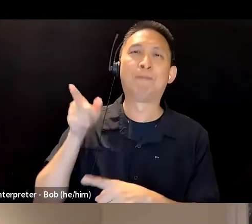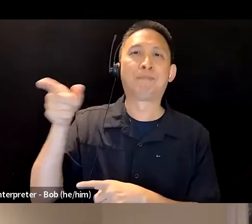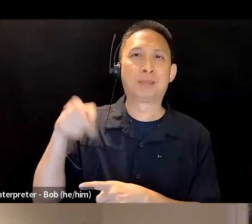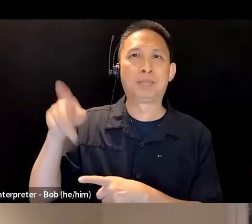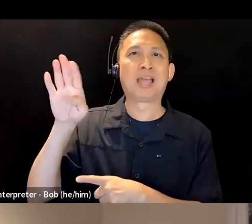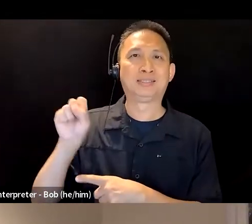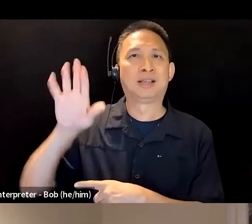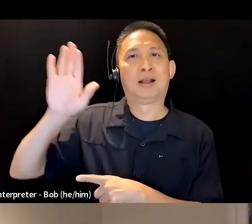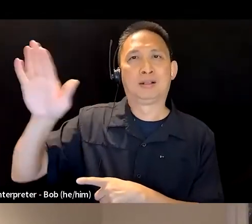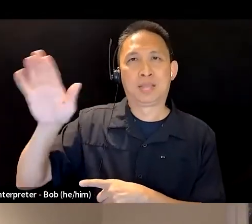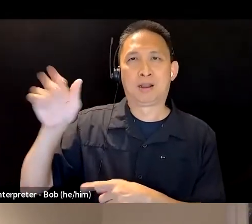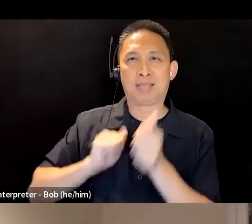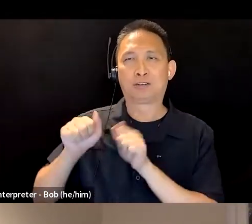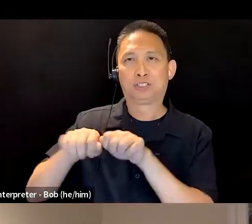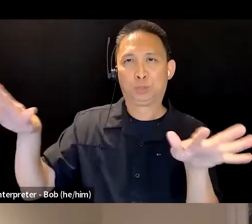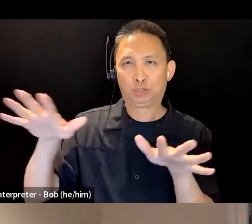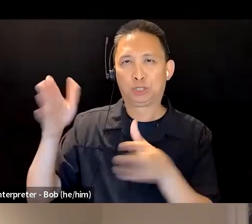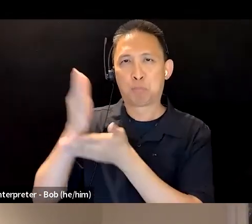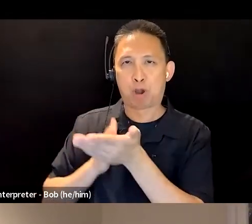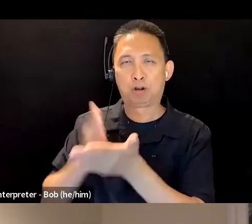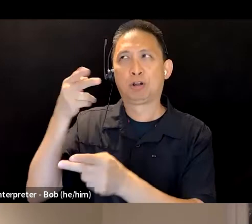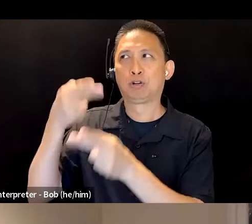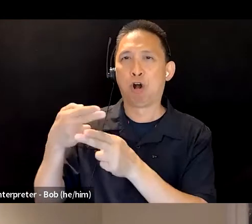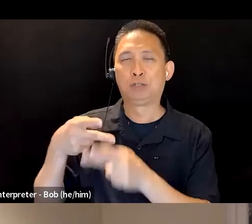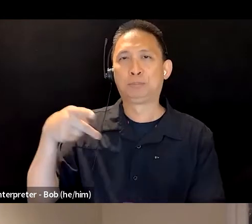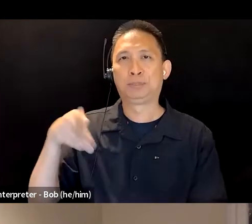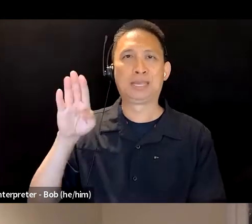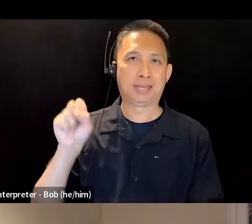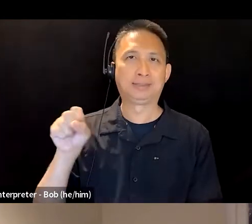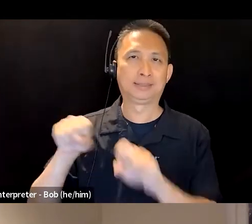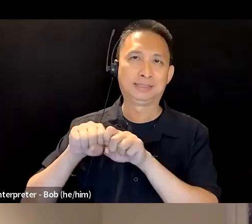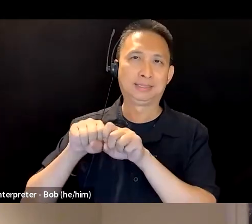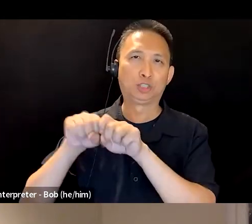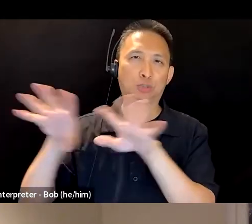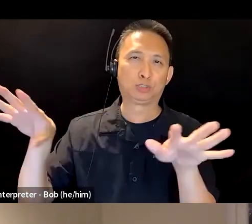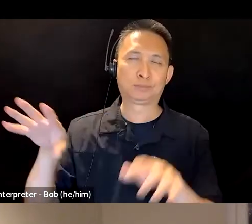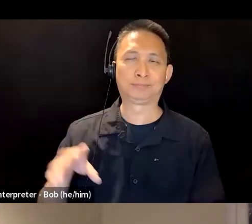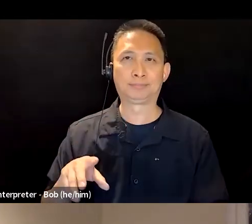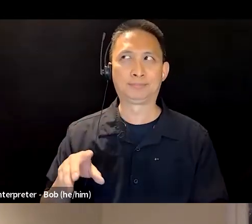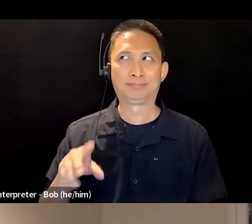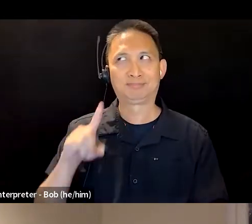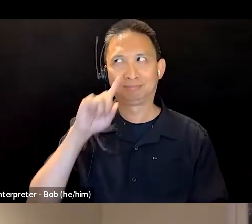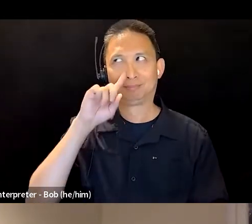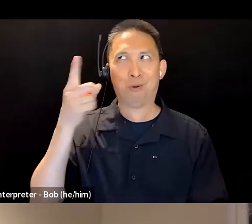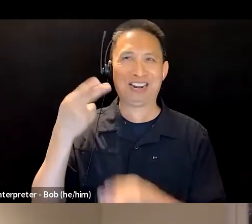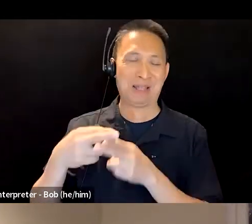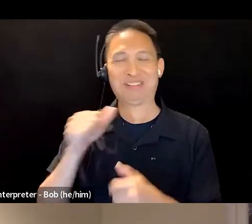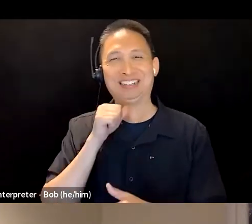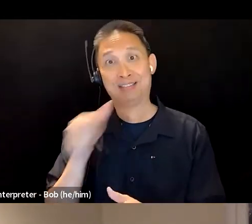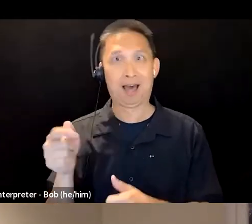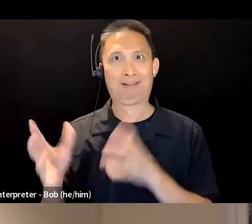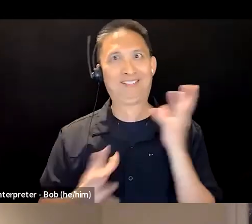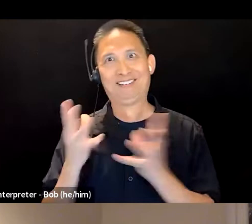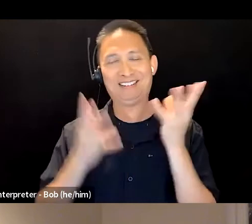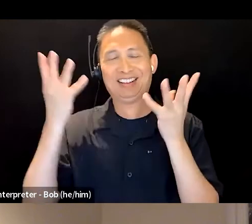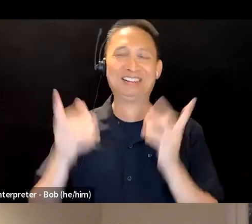within PBS, which is called PBS Distribution. Terribly boring name, but that's what it's called.